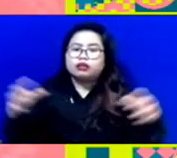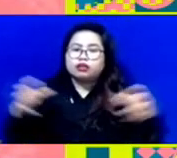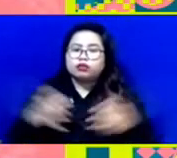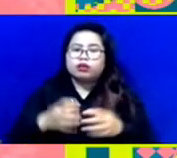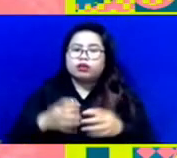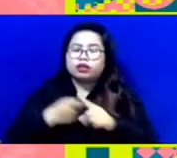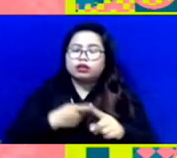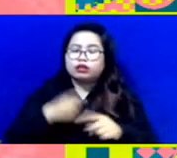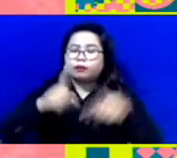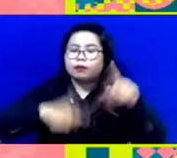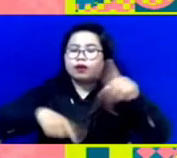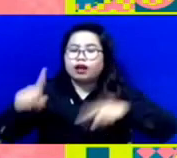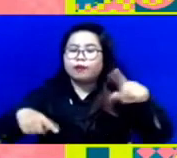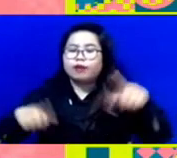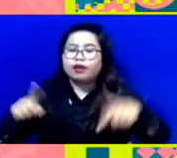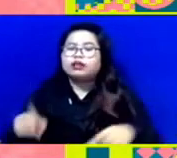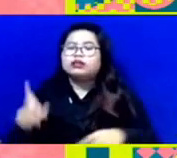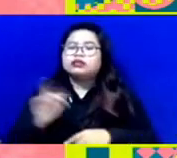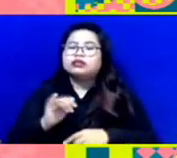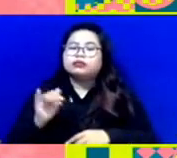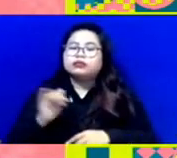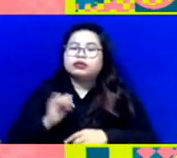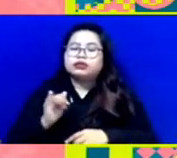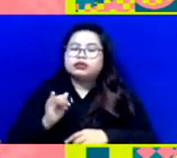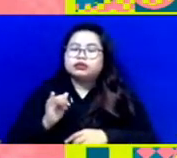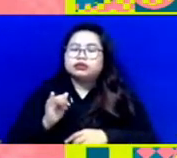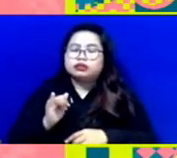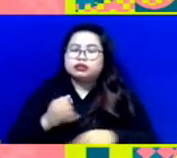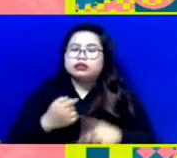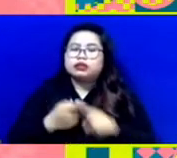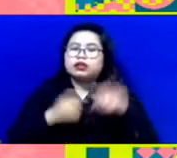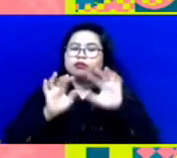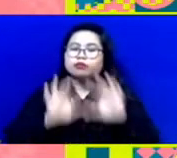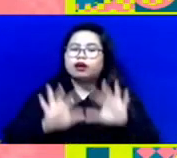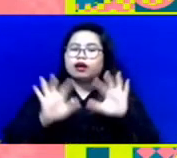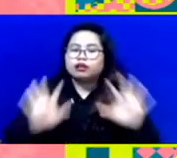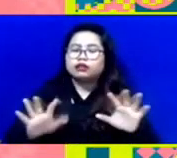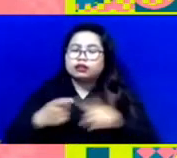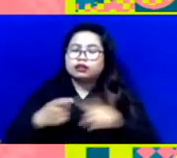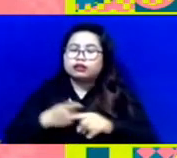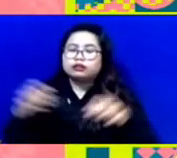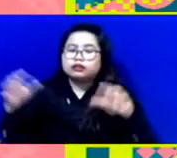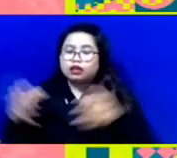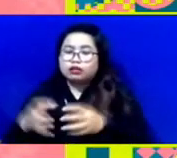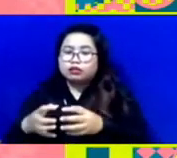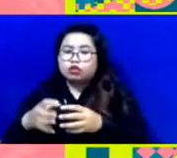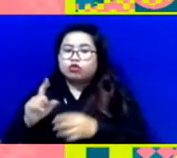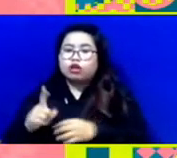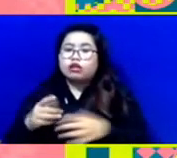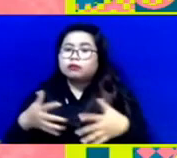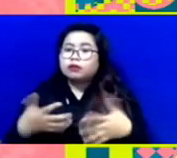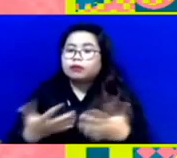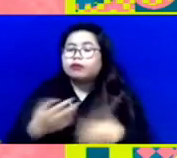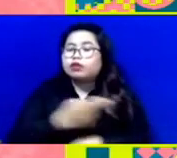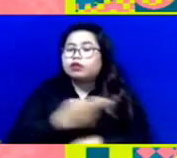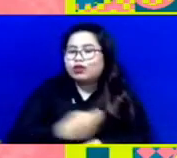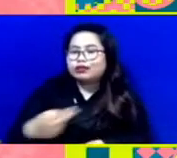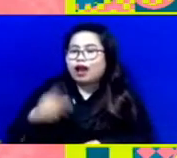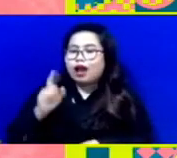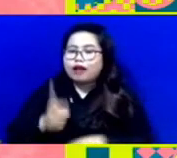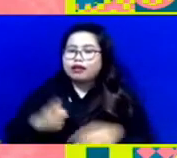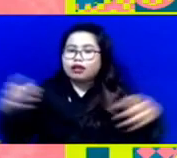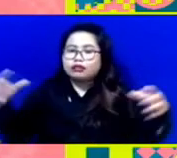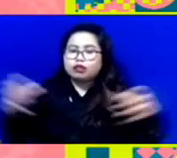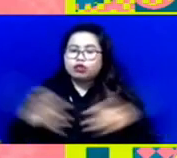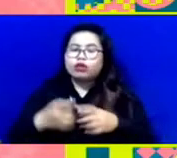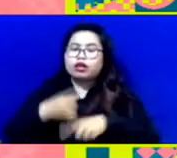one, out of many one. So we have actually something similar, although it has a different meaning, but